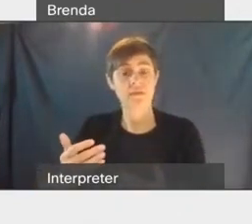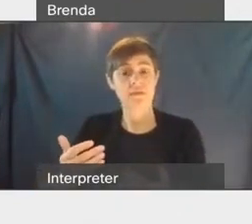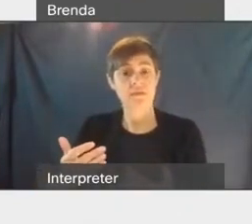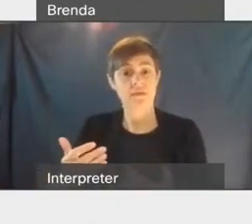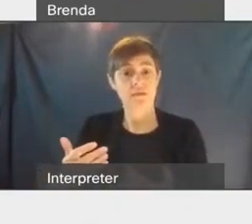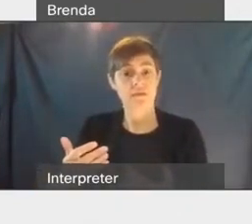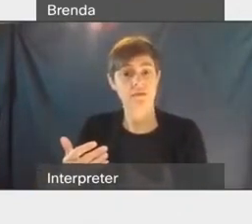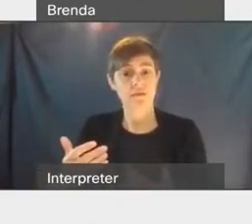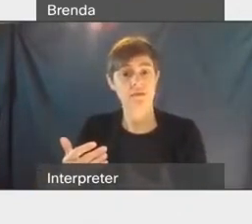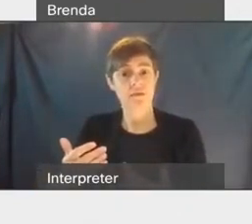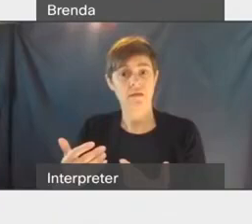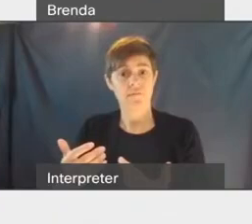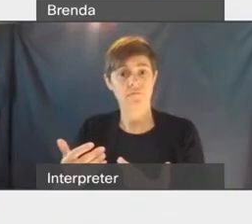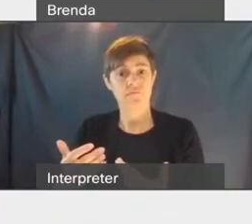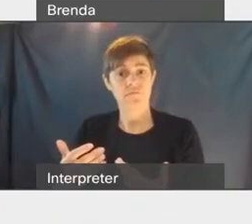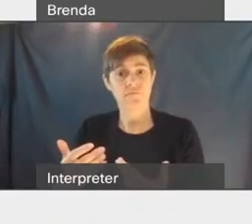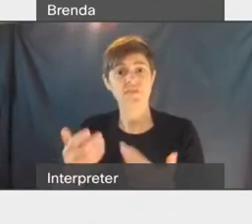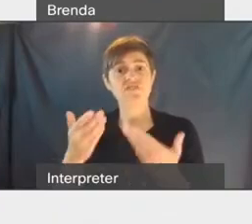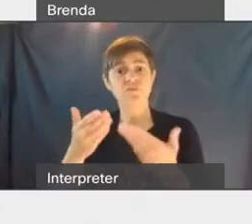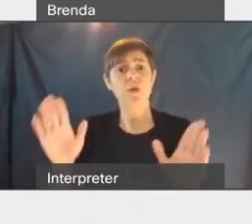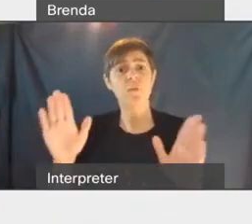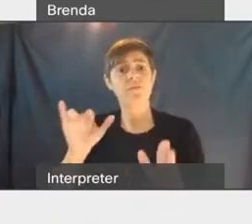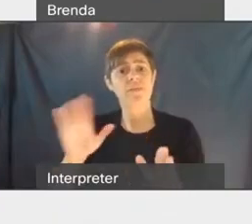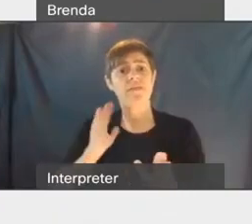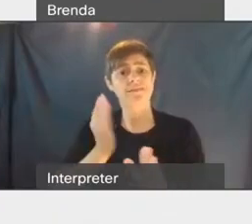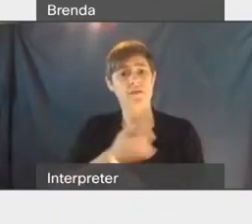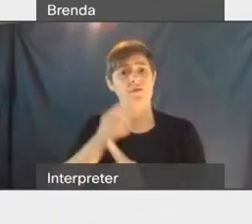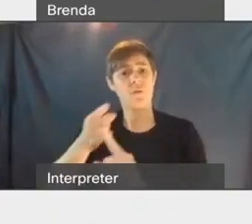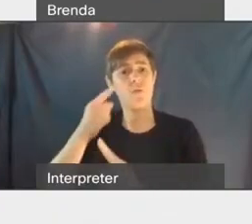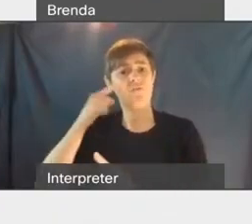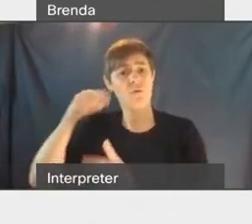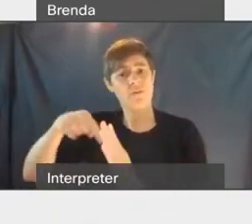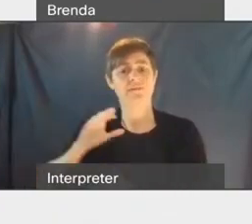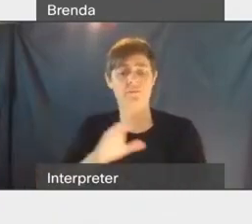the intentions of this committee. Thank you for being here.